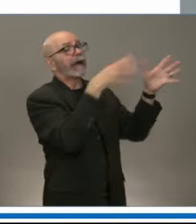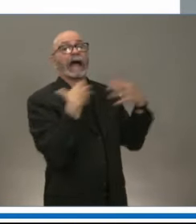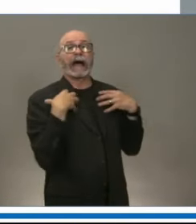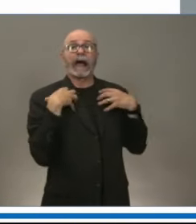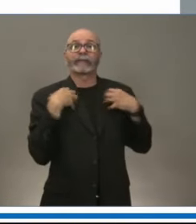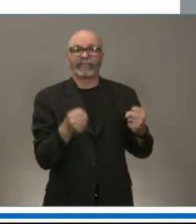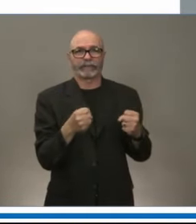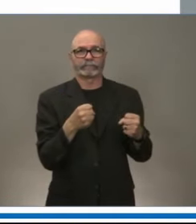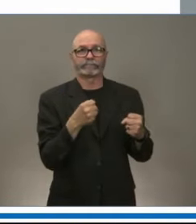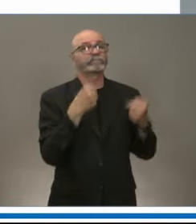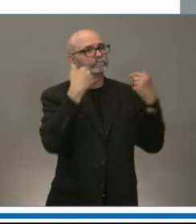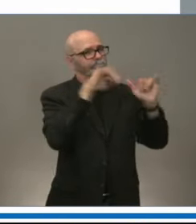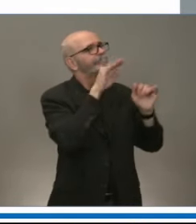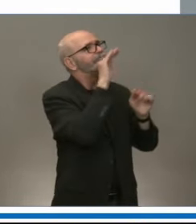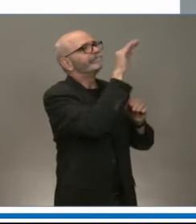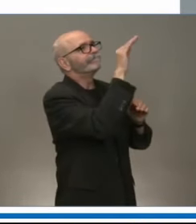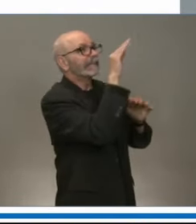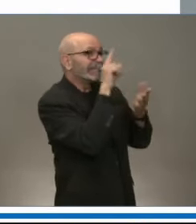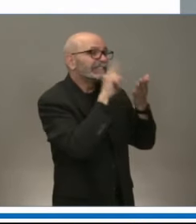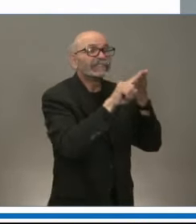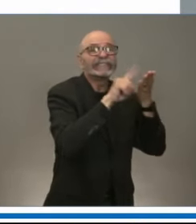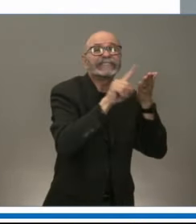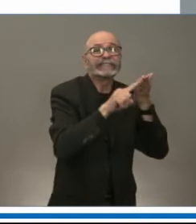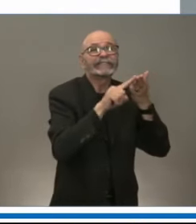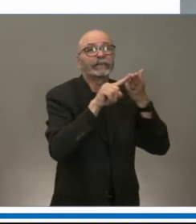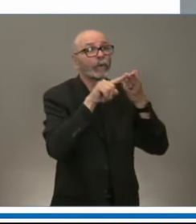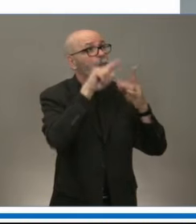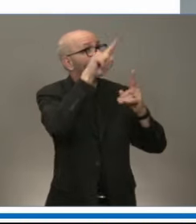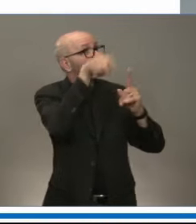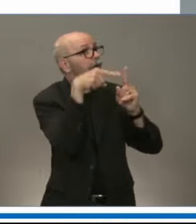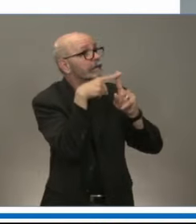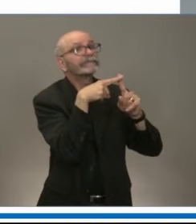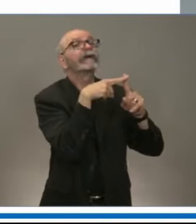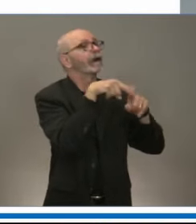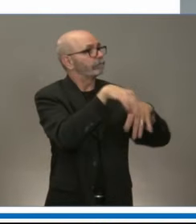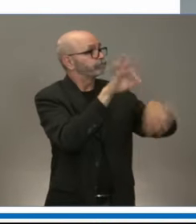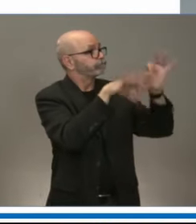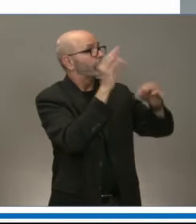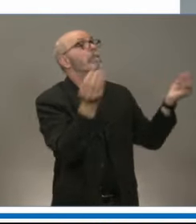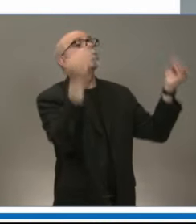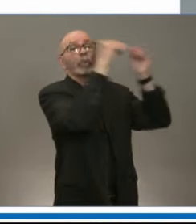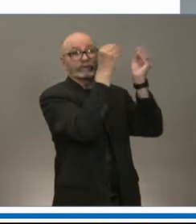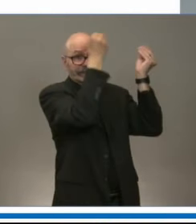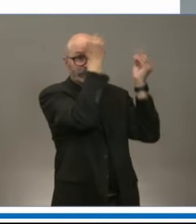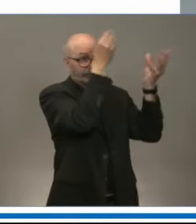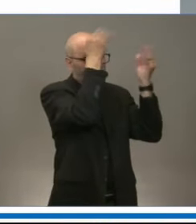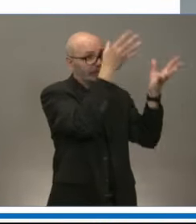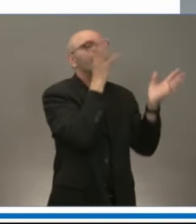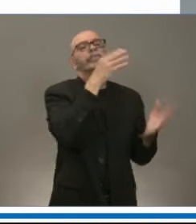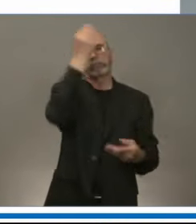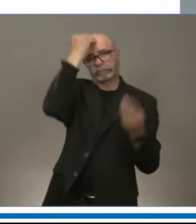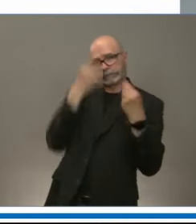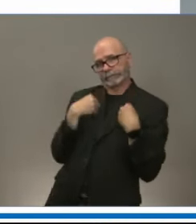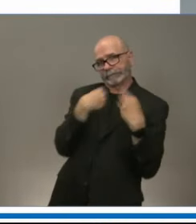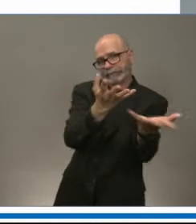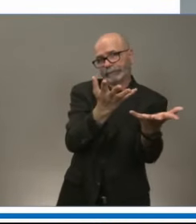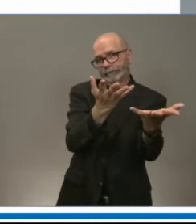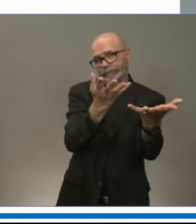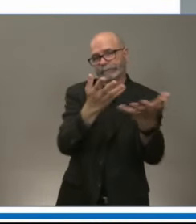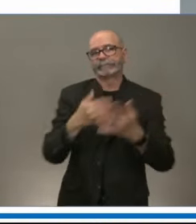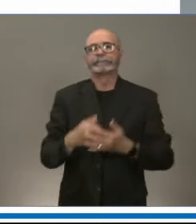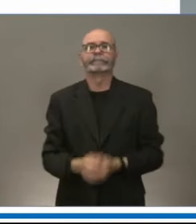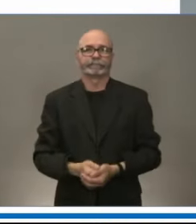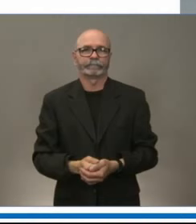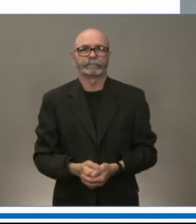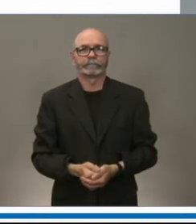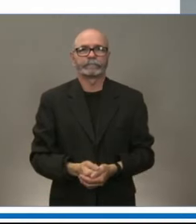they'll be, as soon as they can, they'll be providing a review of all that of evidence to inform